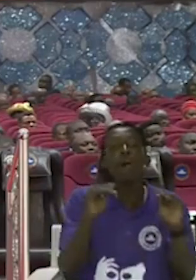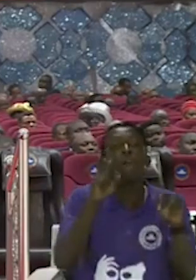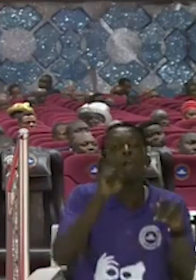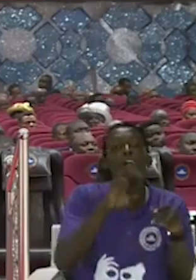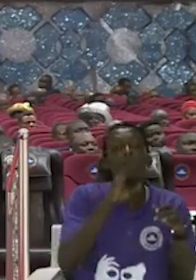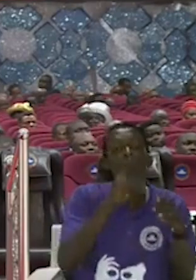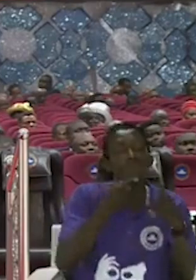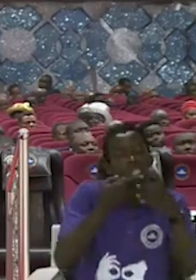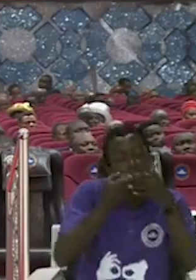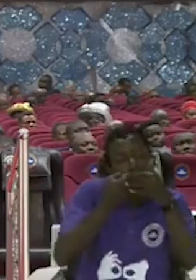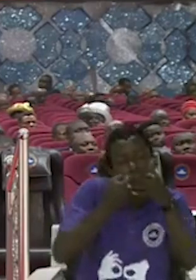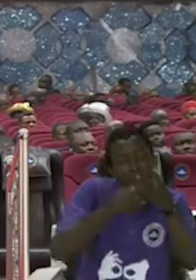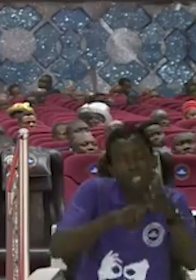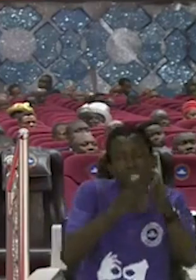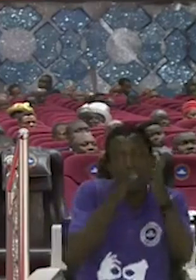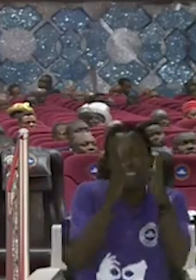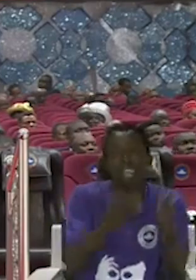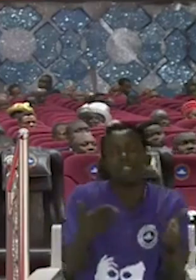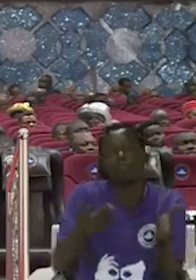beginners.